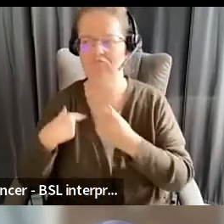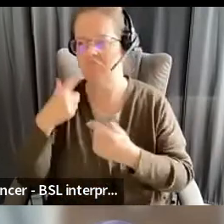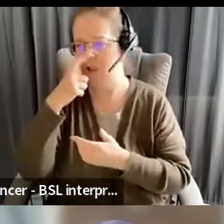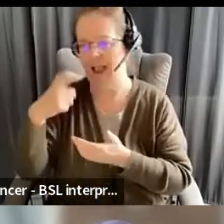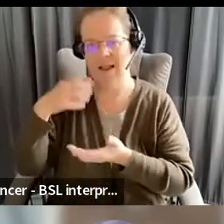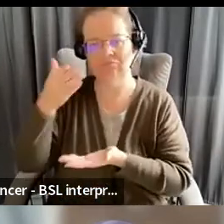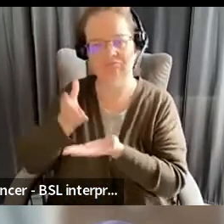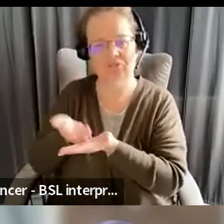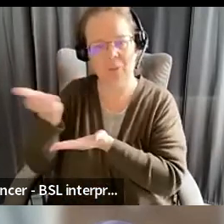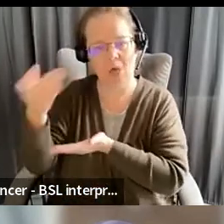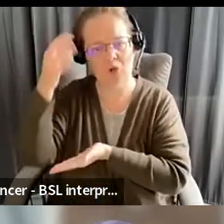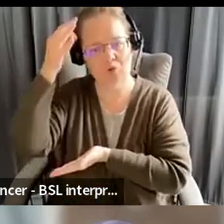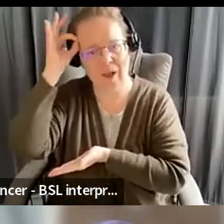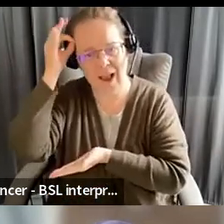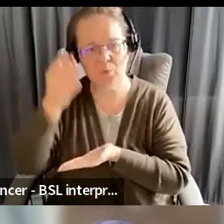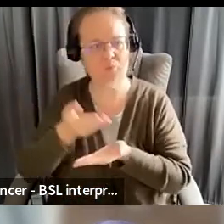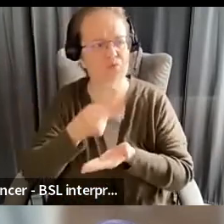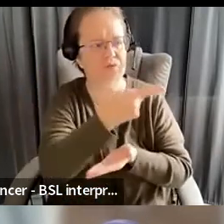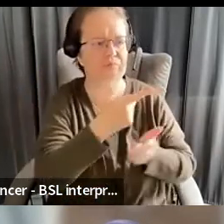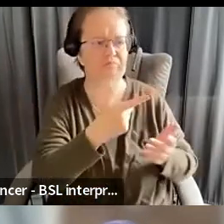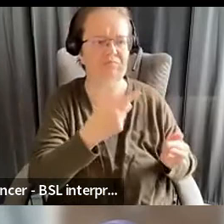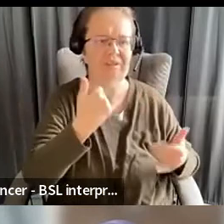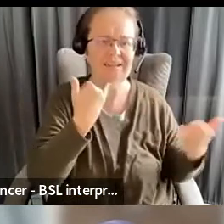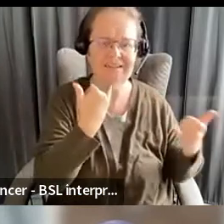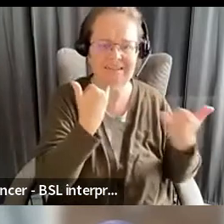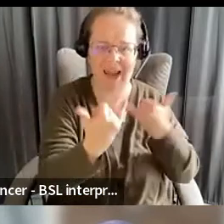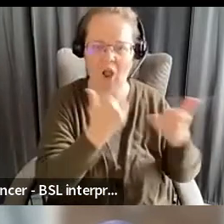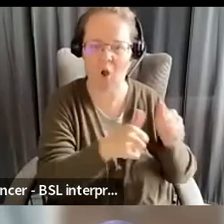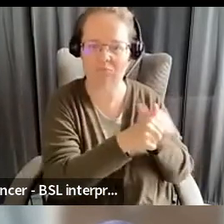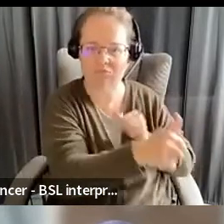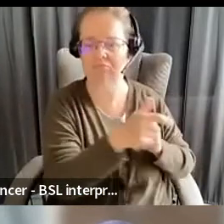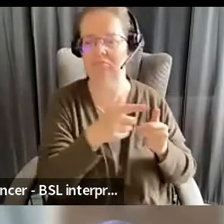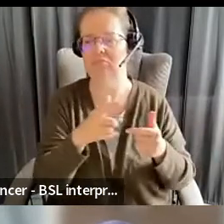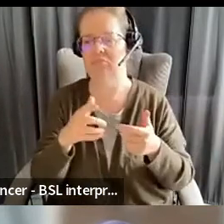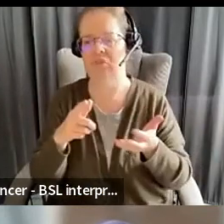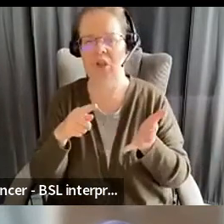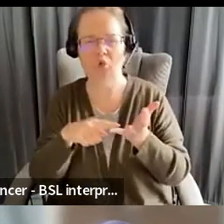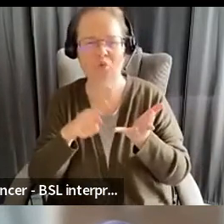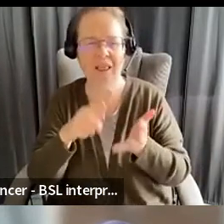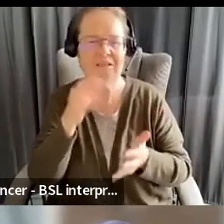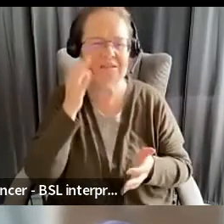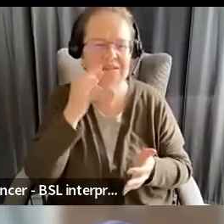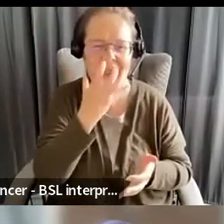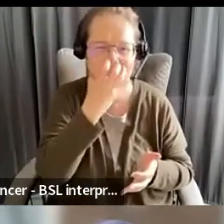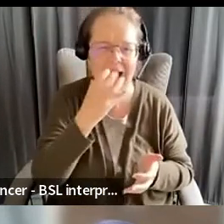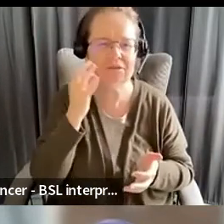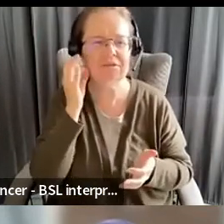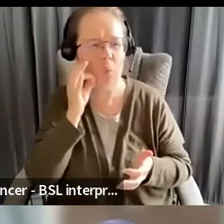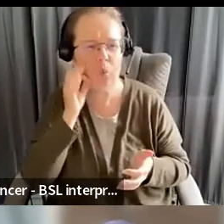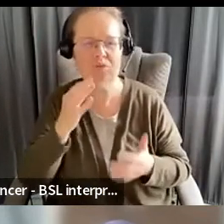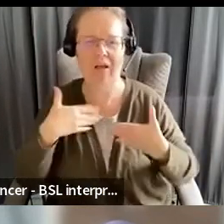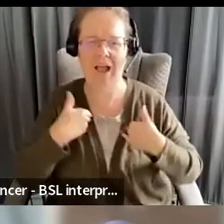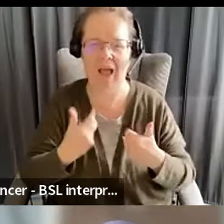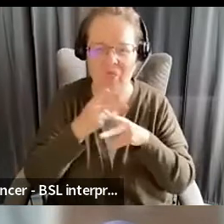councils, telecoms, utilities, healthcare, oil and gas, but